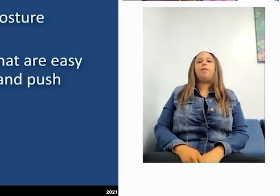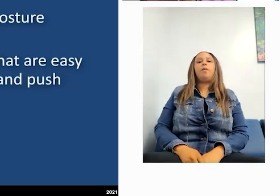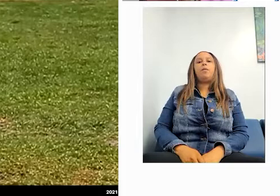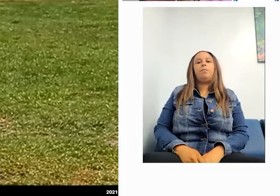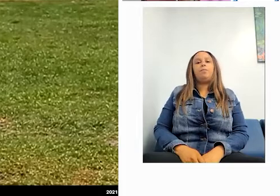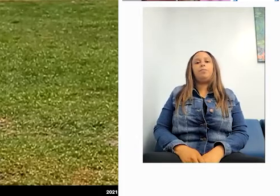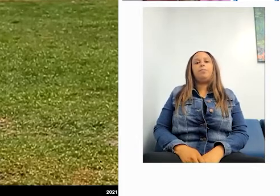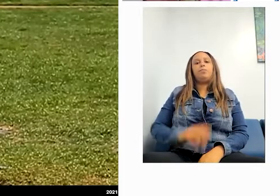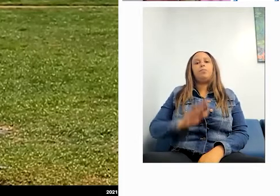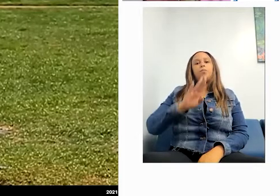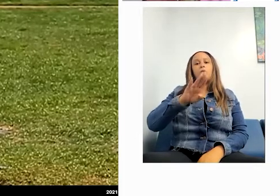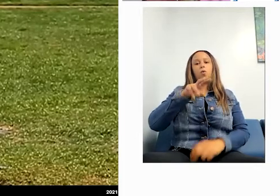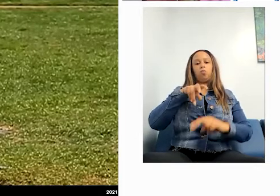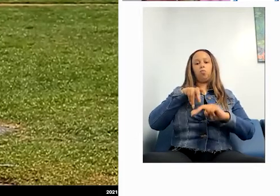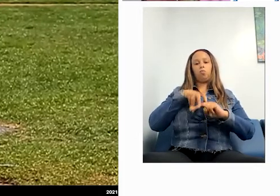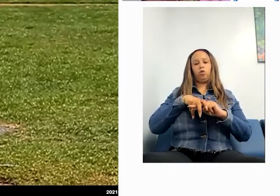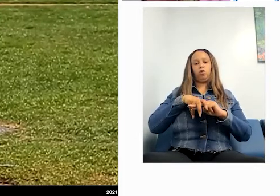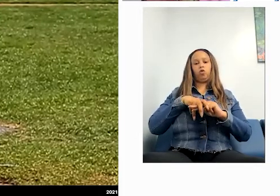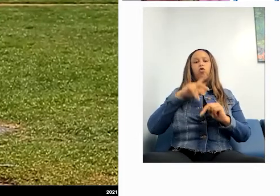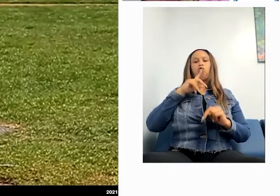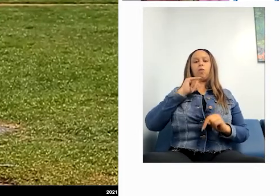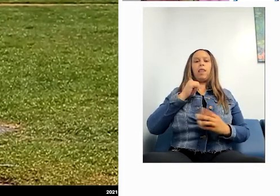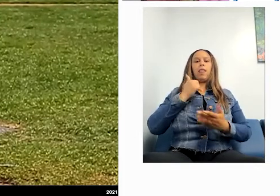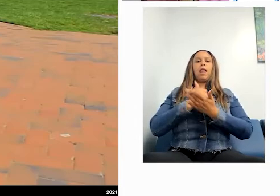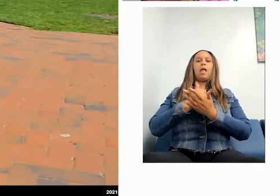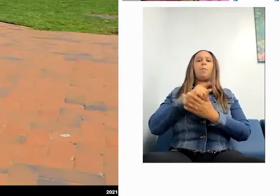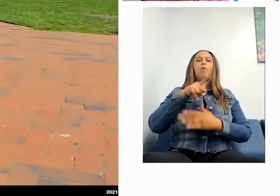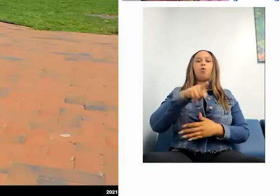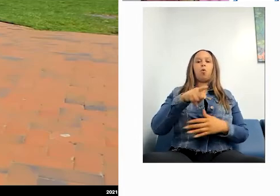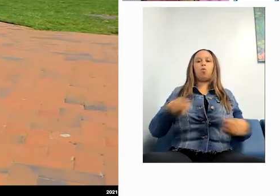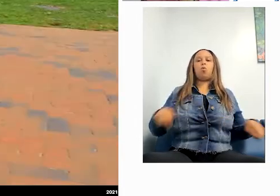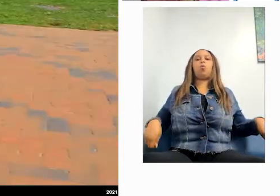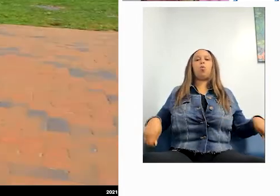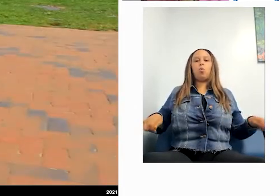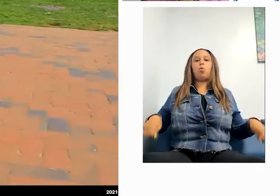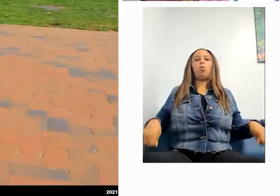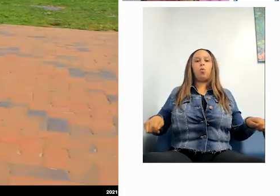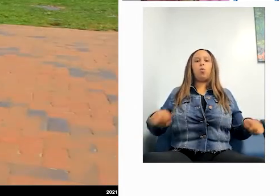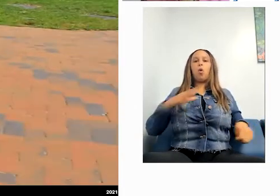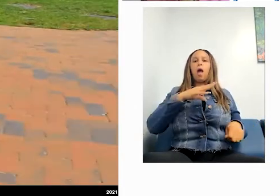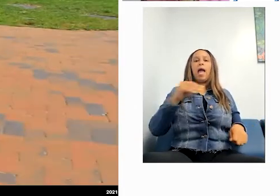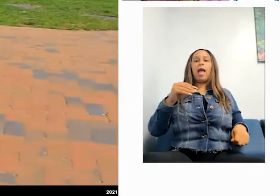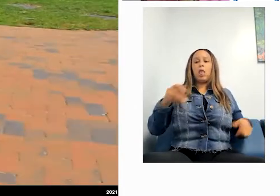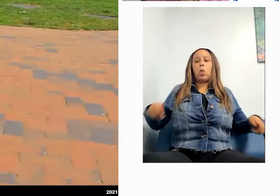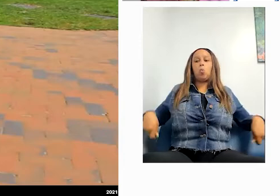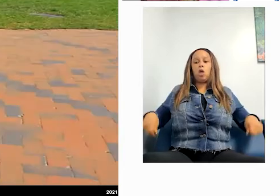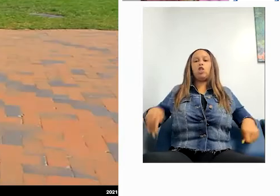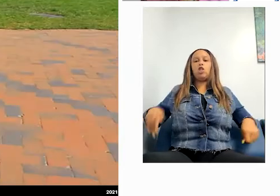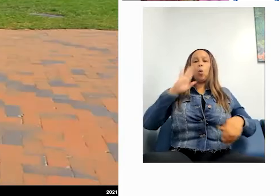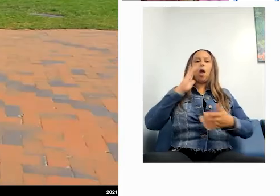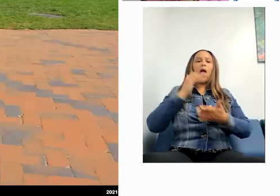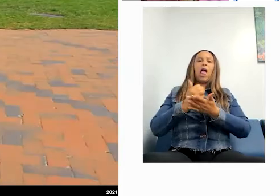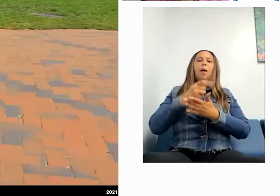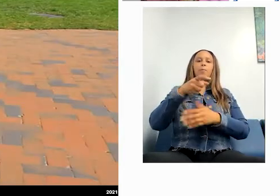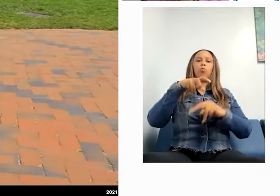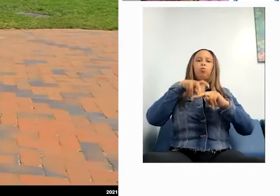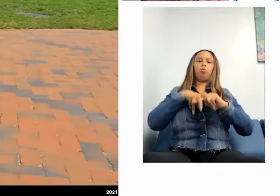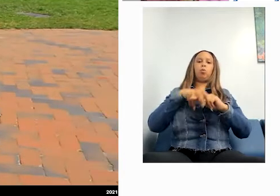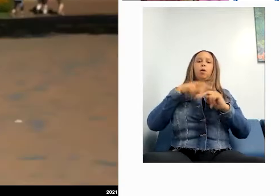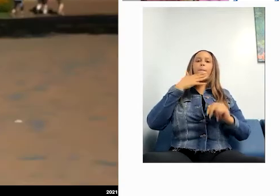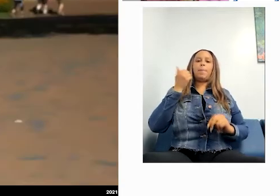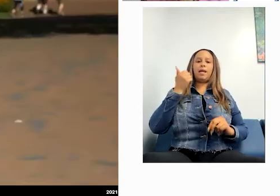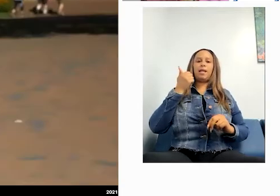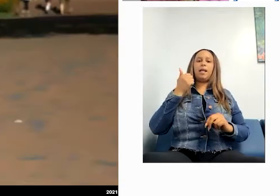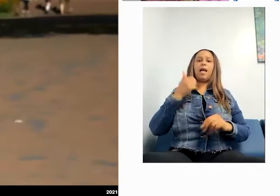Your posture affects your propulsion form, and your wheelchair influences your posture. Sitting with a slouch causes neck and arm pain